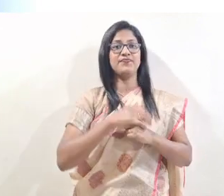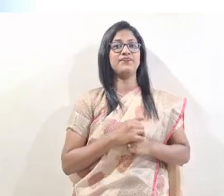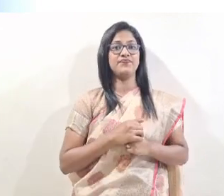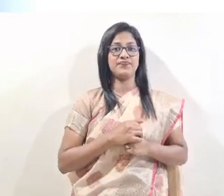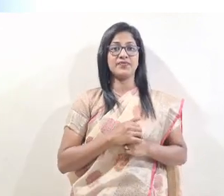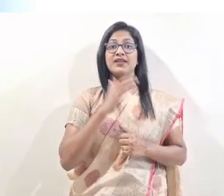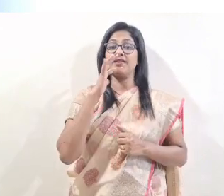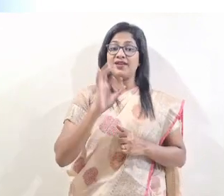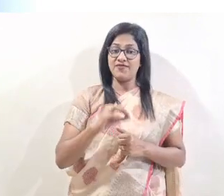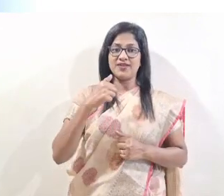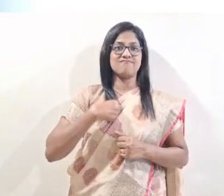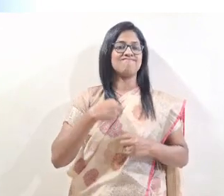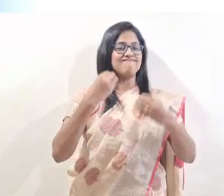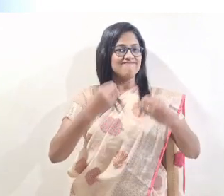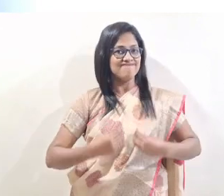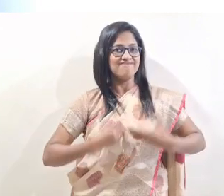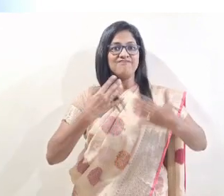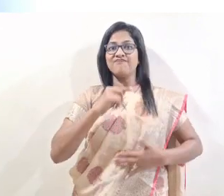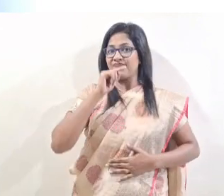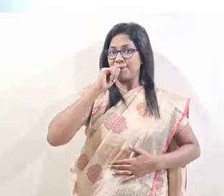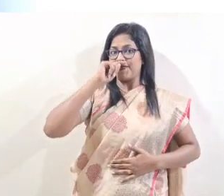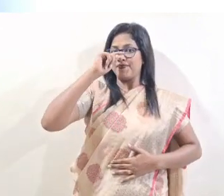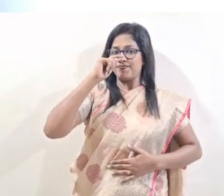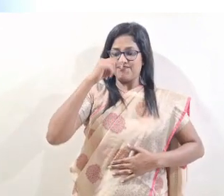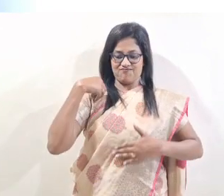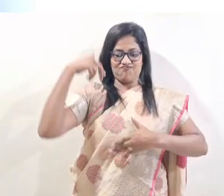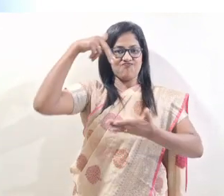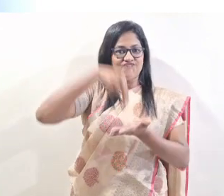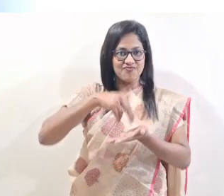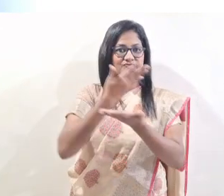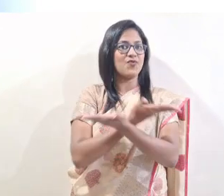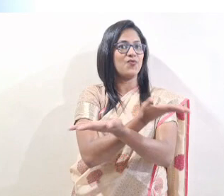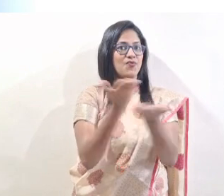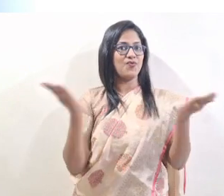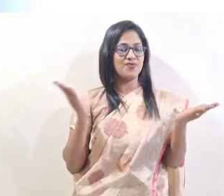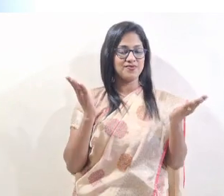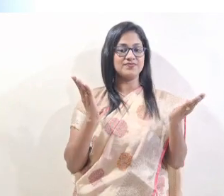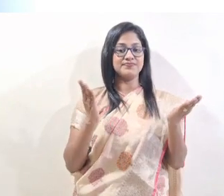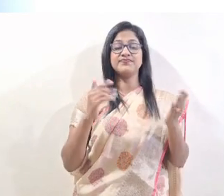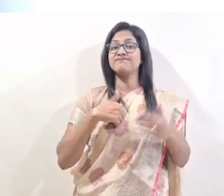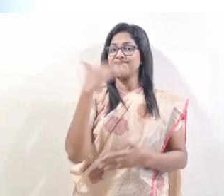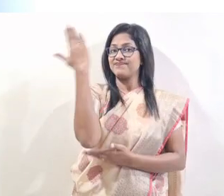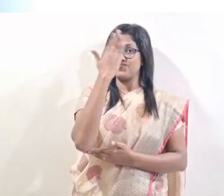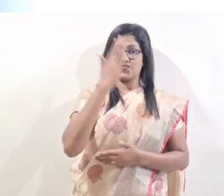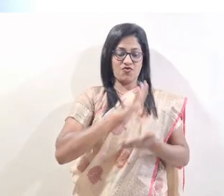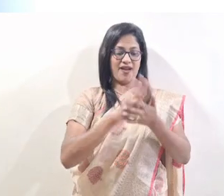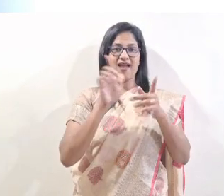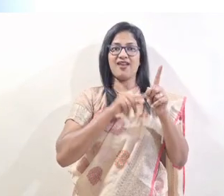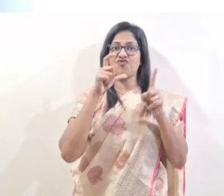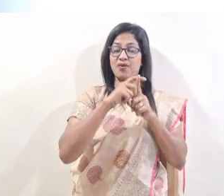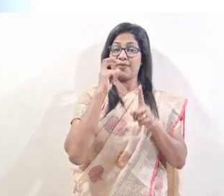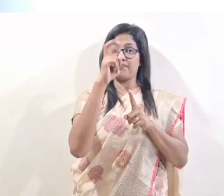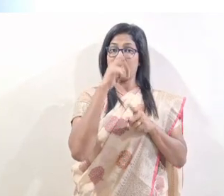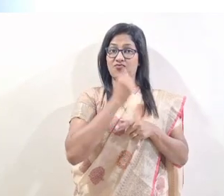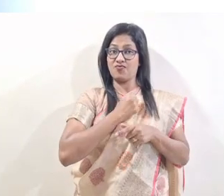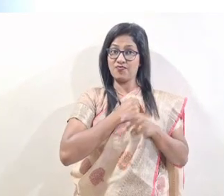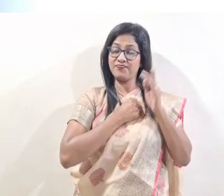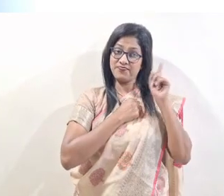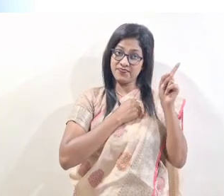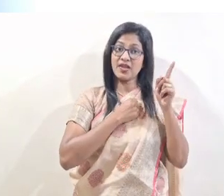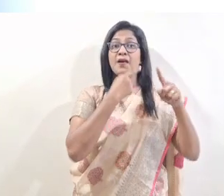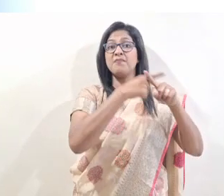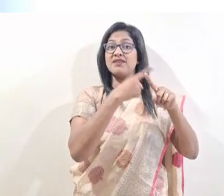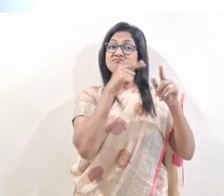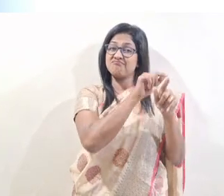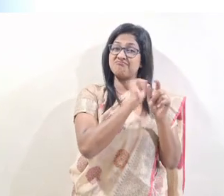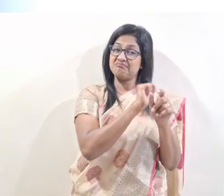in fact, I've been privileged to be here amongst all of you to present about Hyderabad Metro and how the